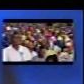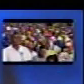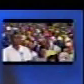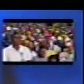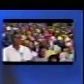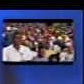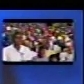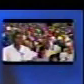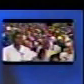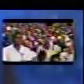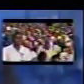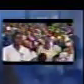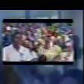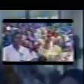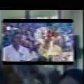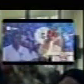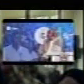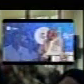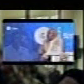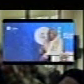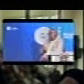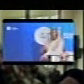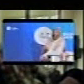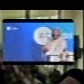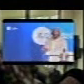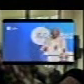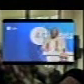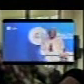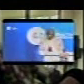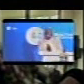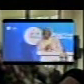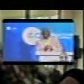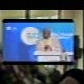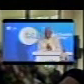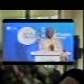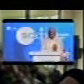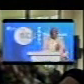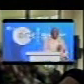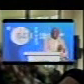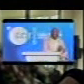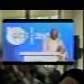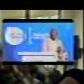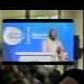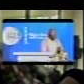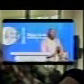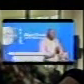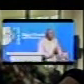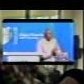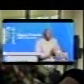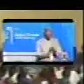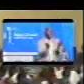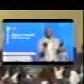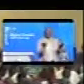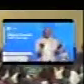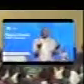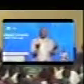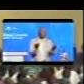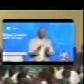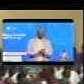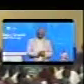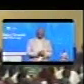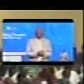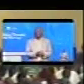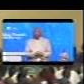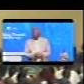they waxed bold and said, it was necessary. We're looking at that Mark the word of chapter God 2. I'm reading from